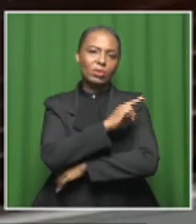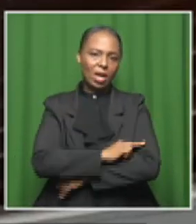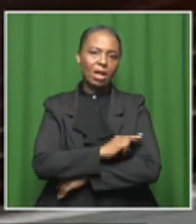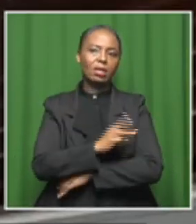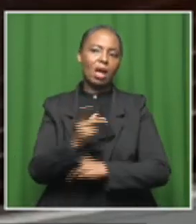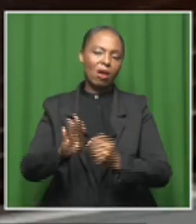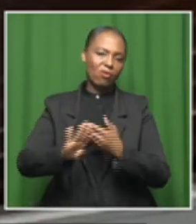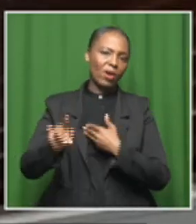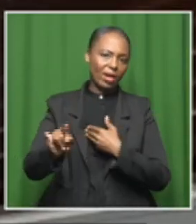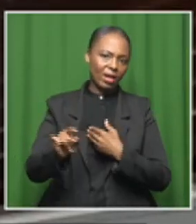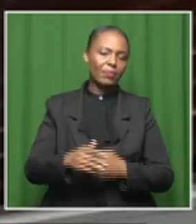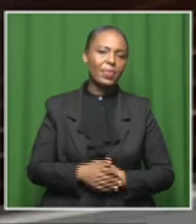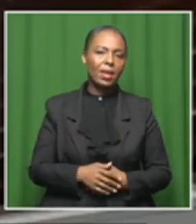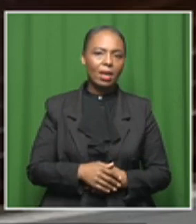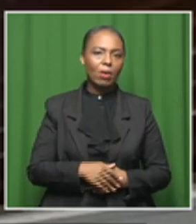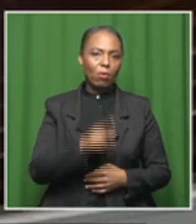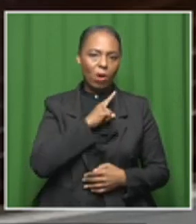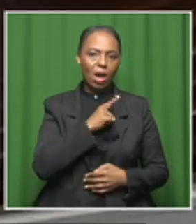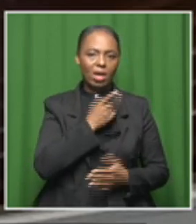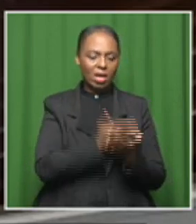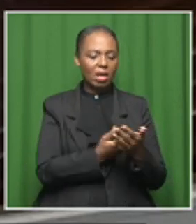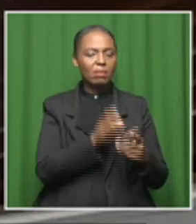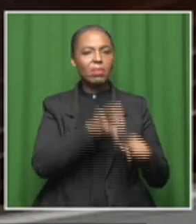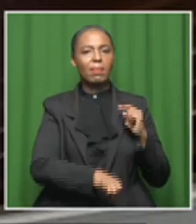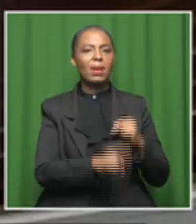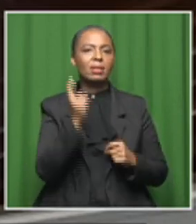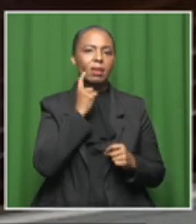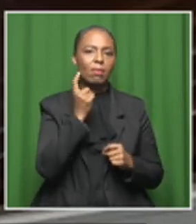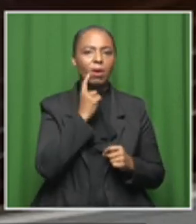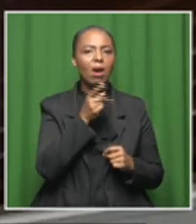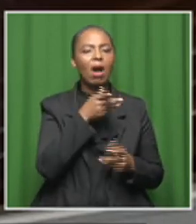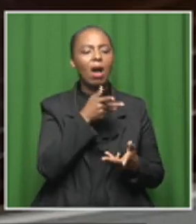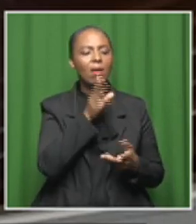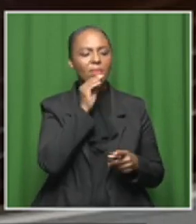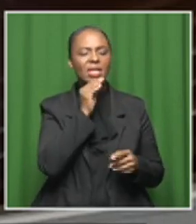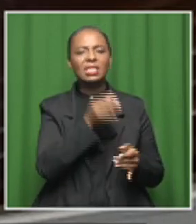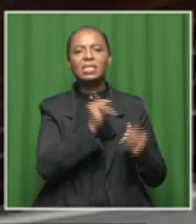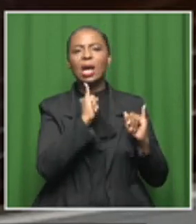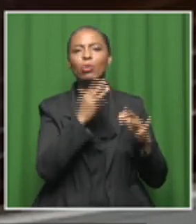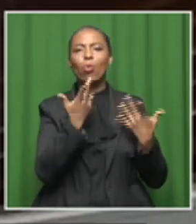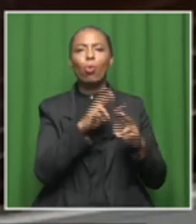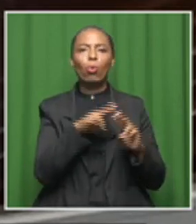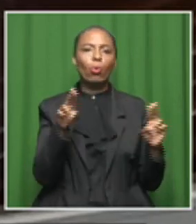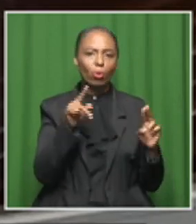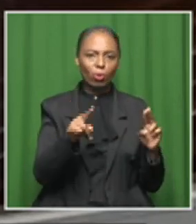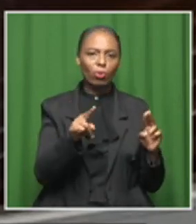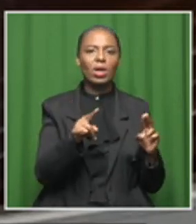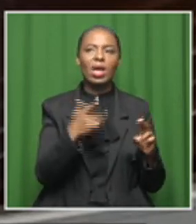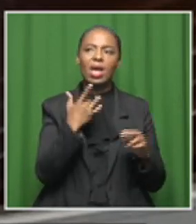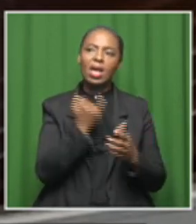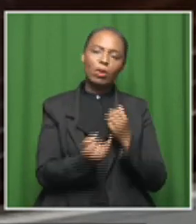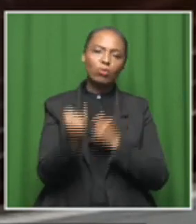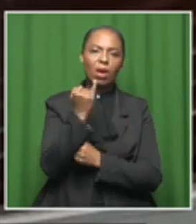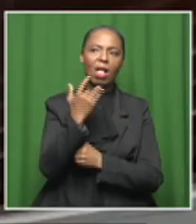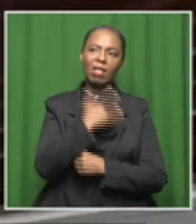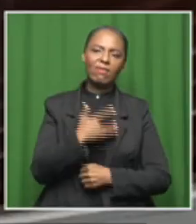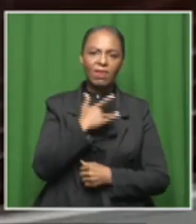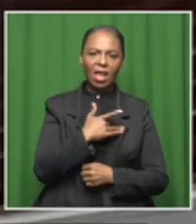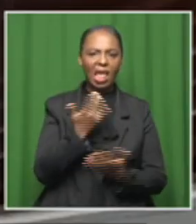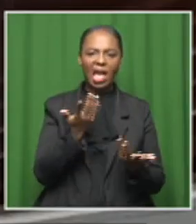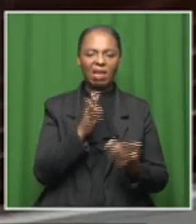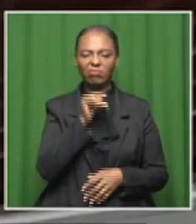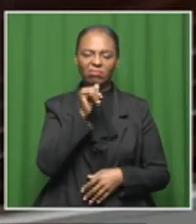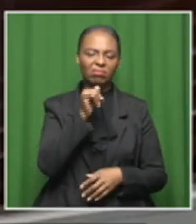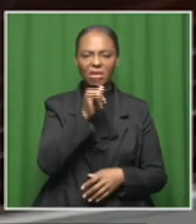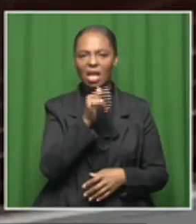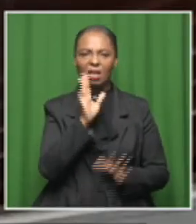of knowing that, oh dear, this is something serious that we want individuals not to feel like they can't go to a clinic or a GP and